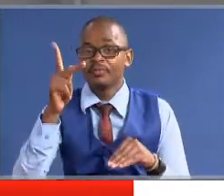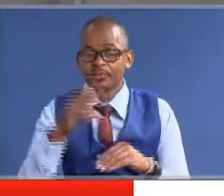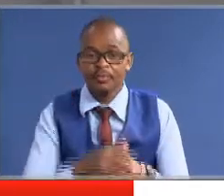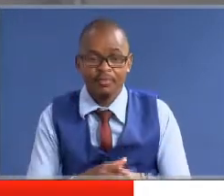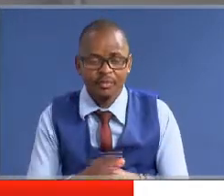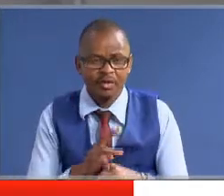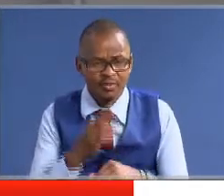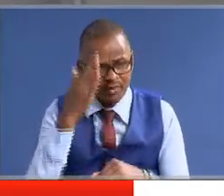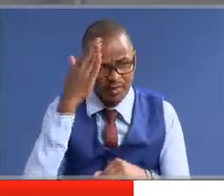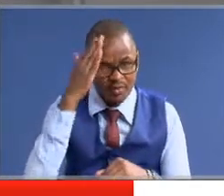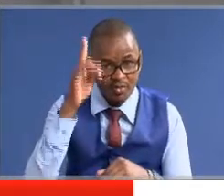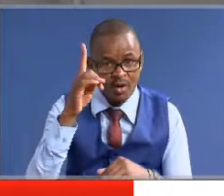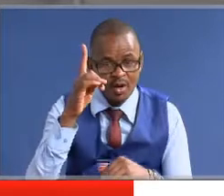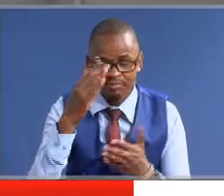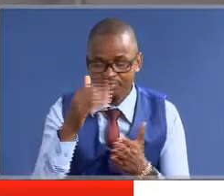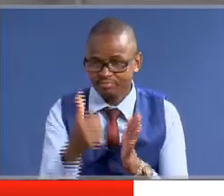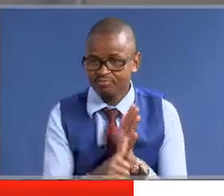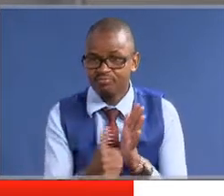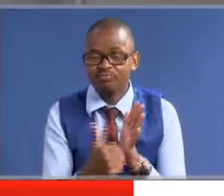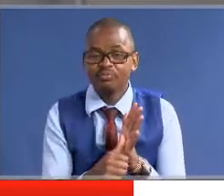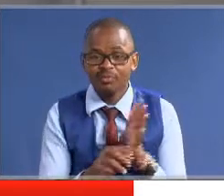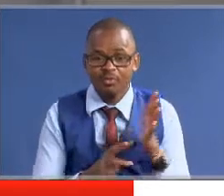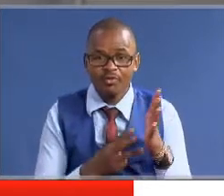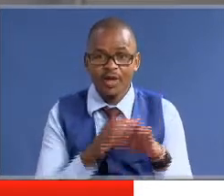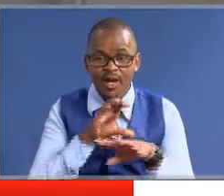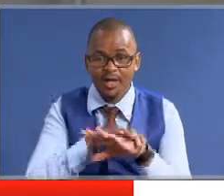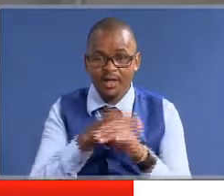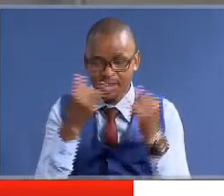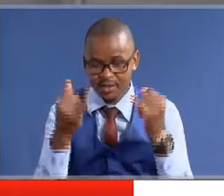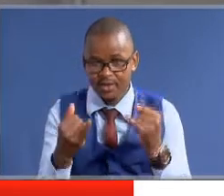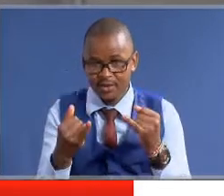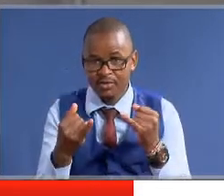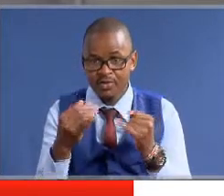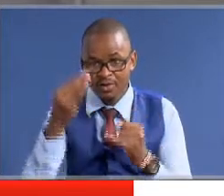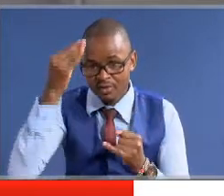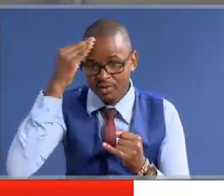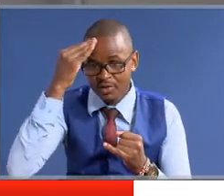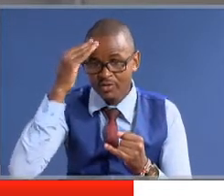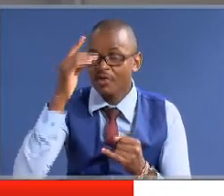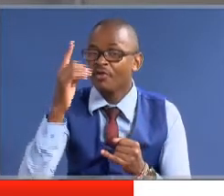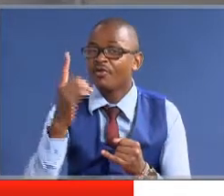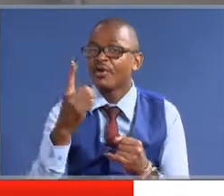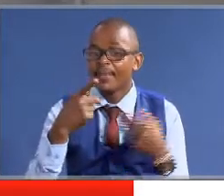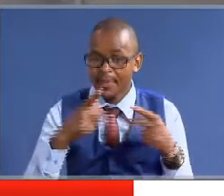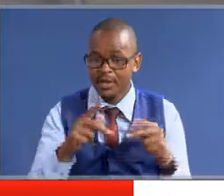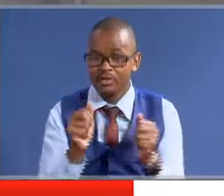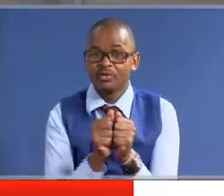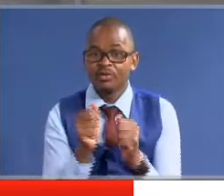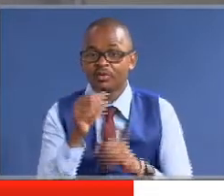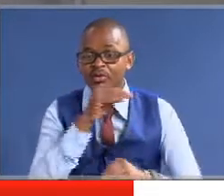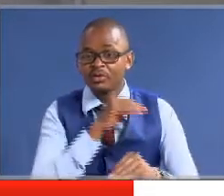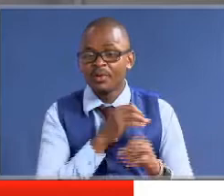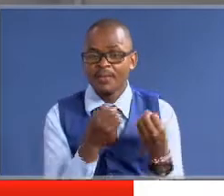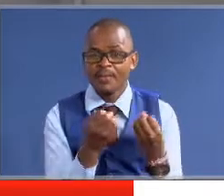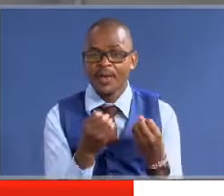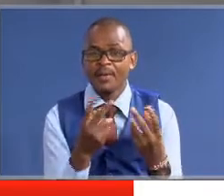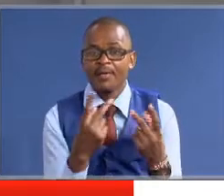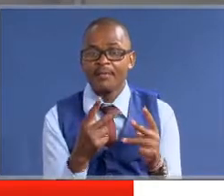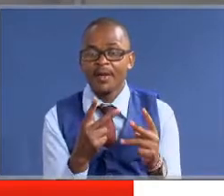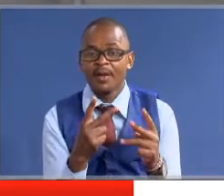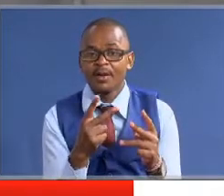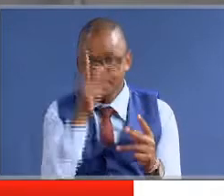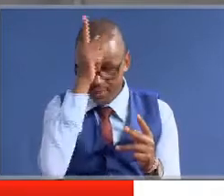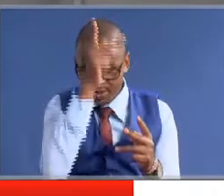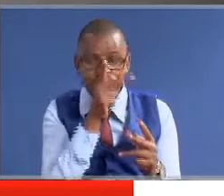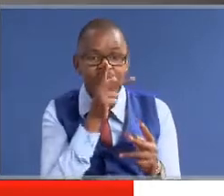We realize one of the problems we are facing now on issues of education for persons with disabilities is that many parents have no